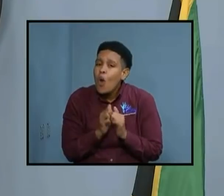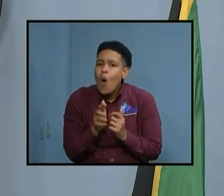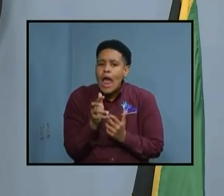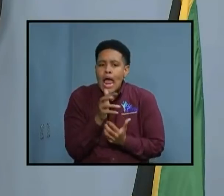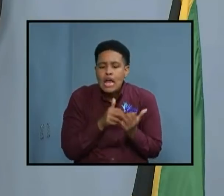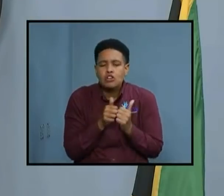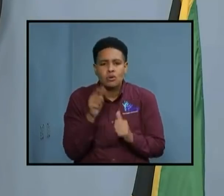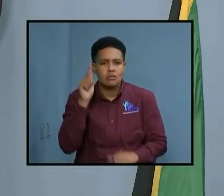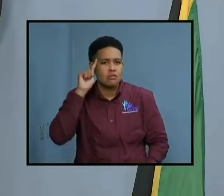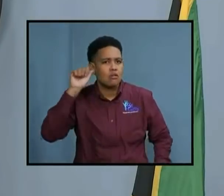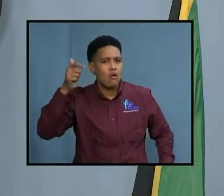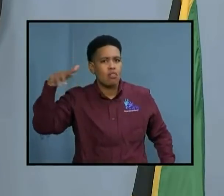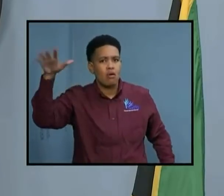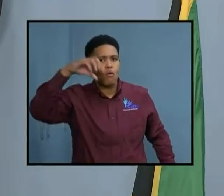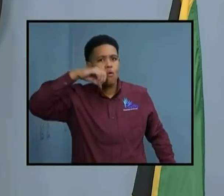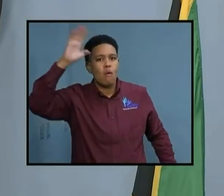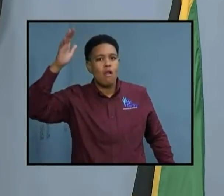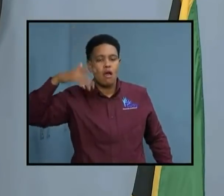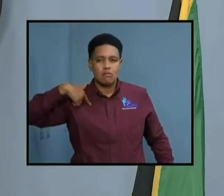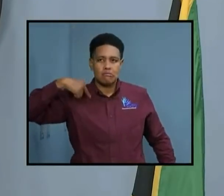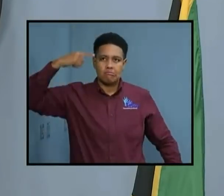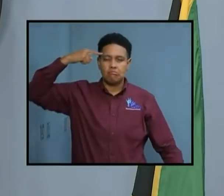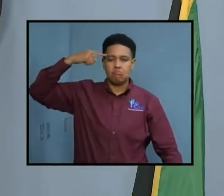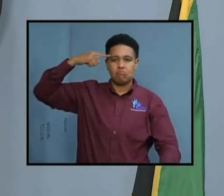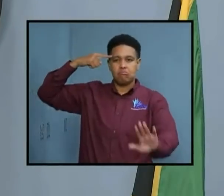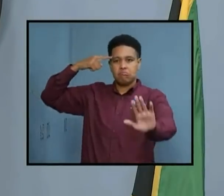interact with our elders.